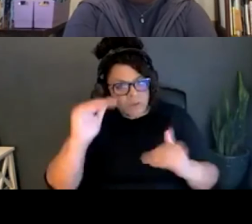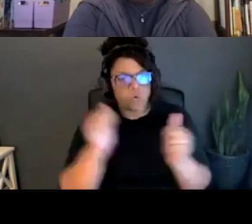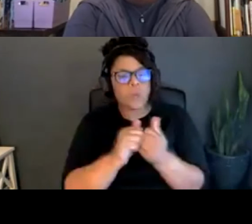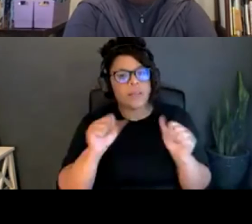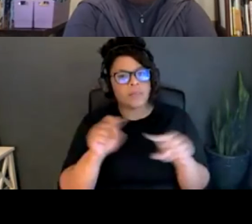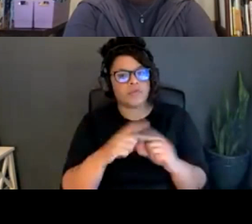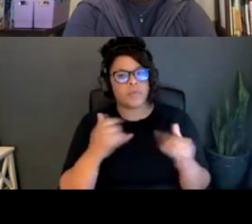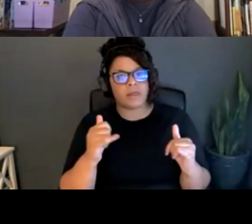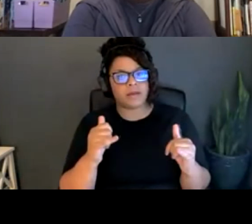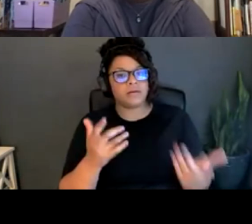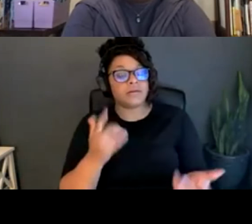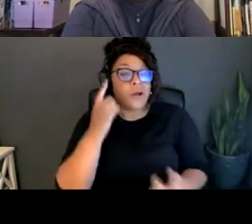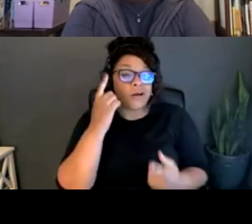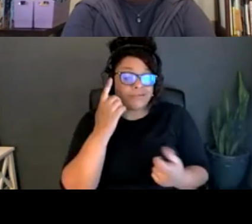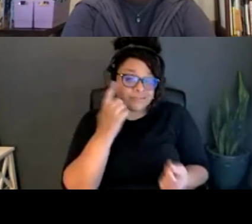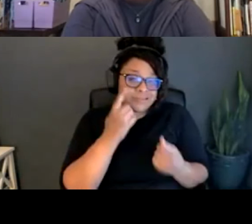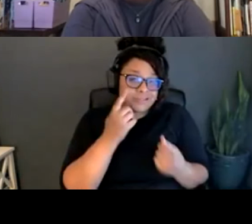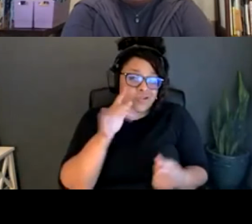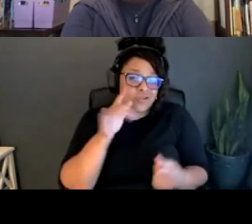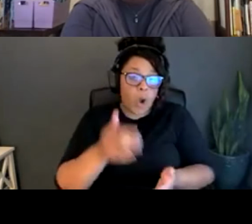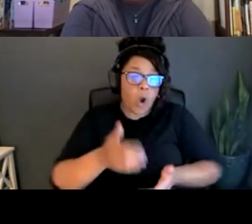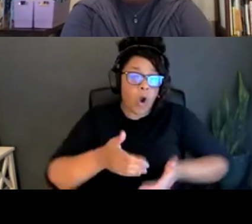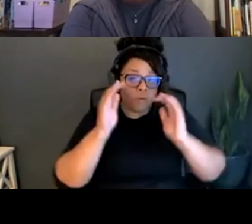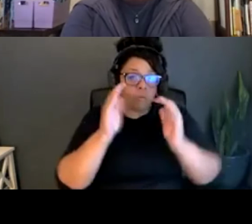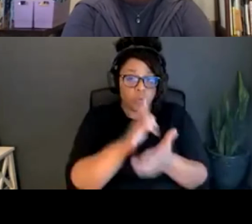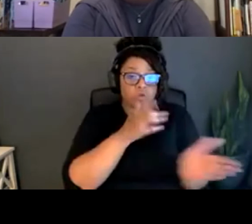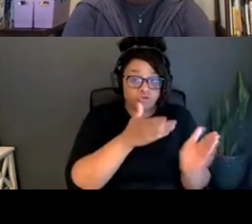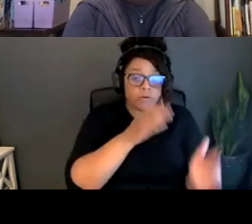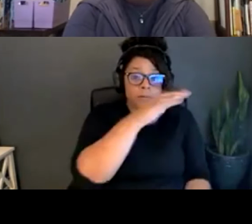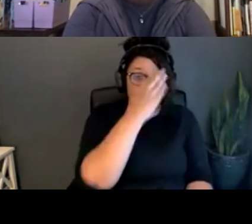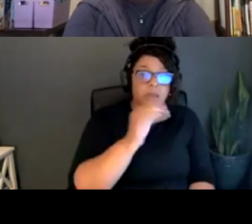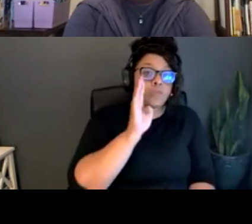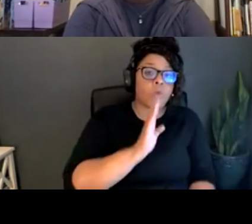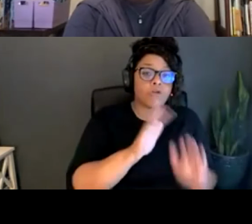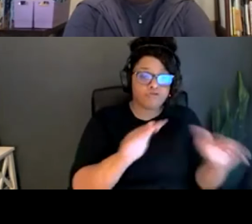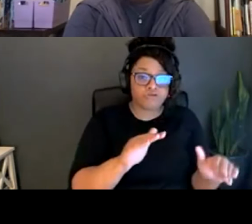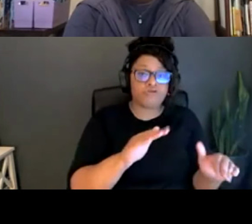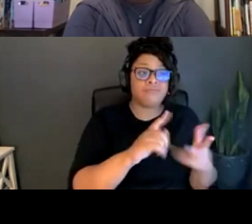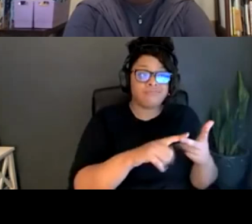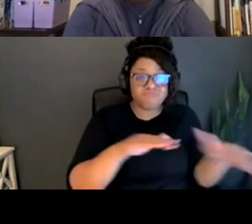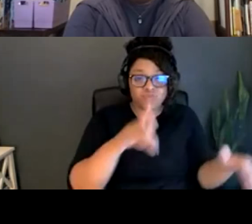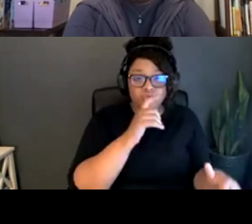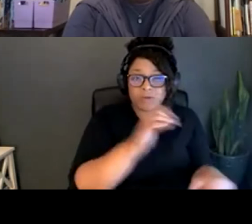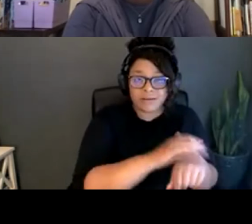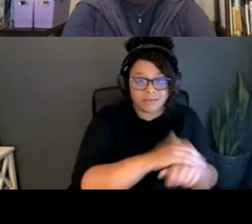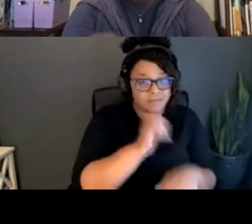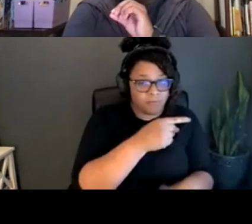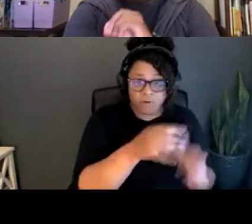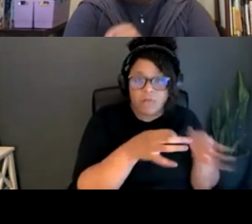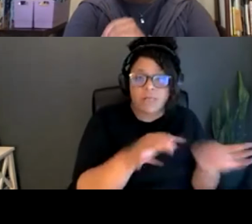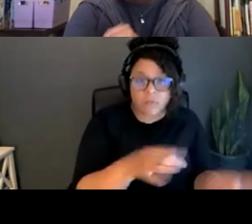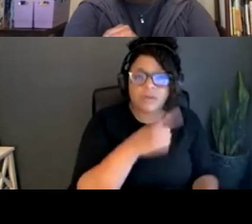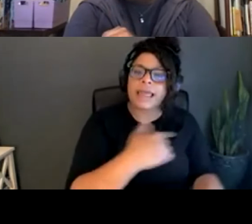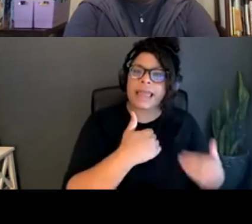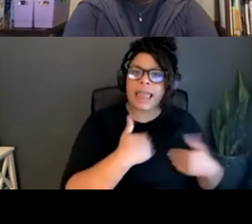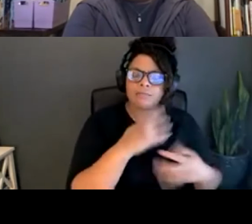that overwhelmingly schools that serve Black and brown children, children for whom English is not their first language, have this sort of